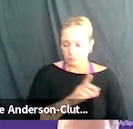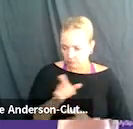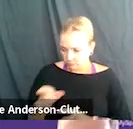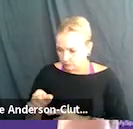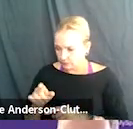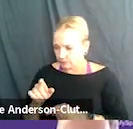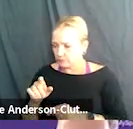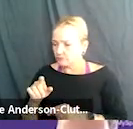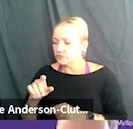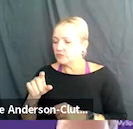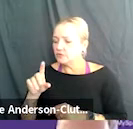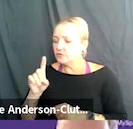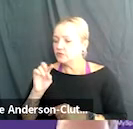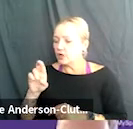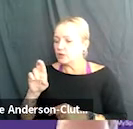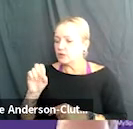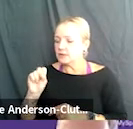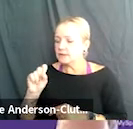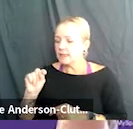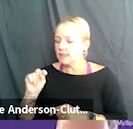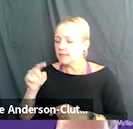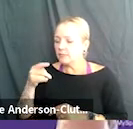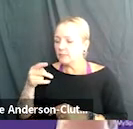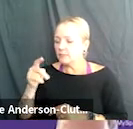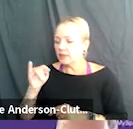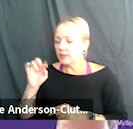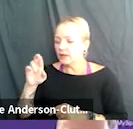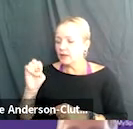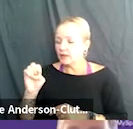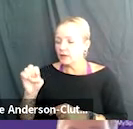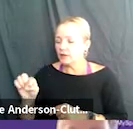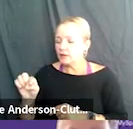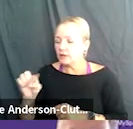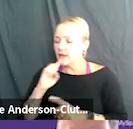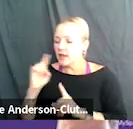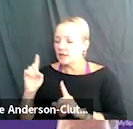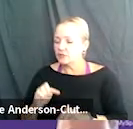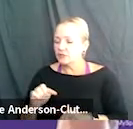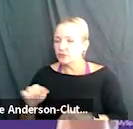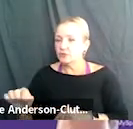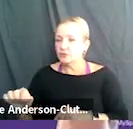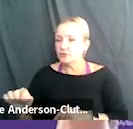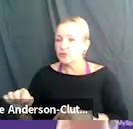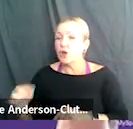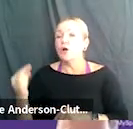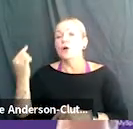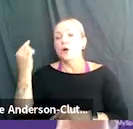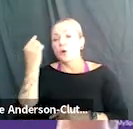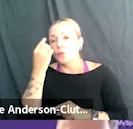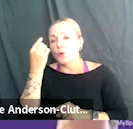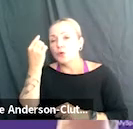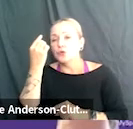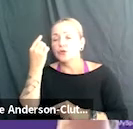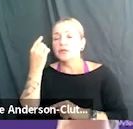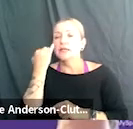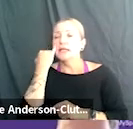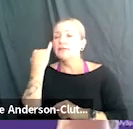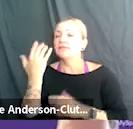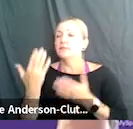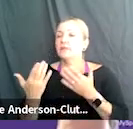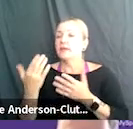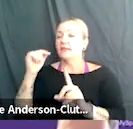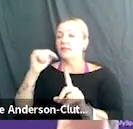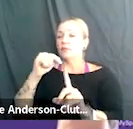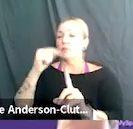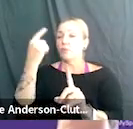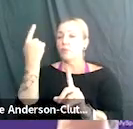mutism, and Dr. St. Pierre just said now that he wondered about whether there had been some waxy flexibility based upon my